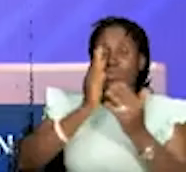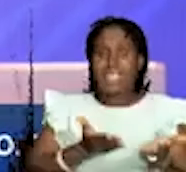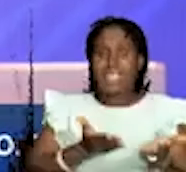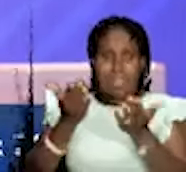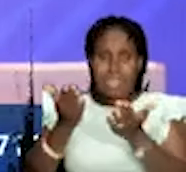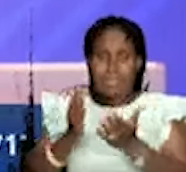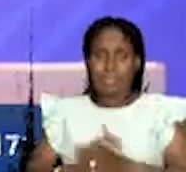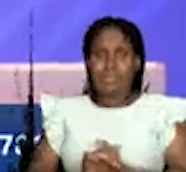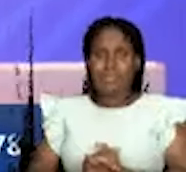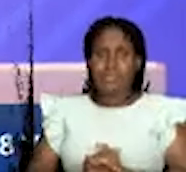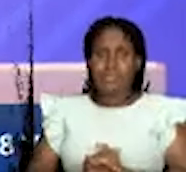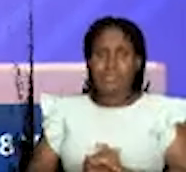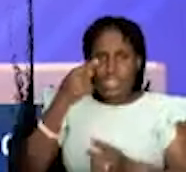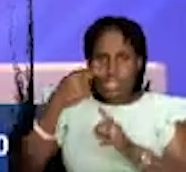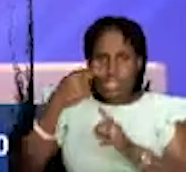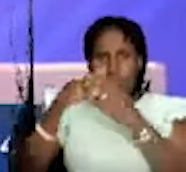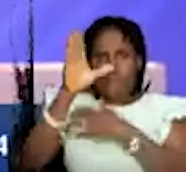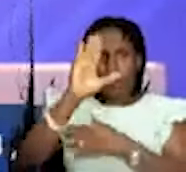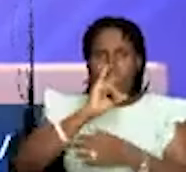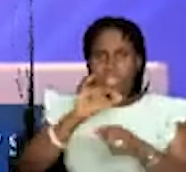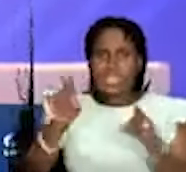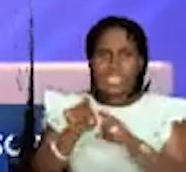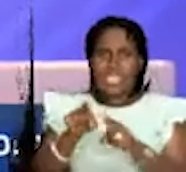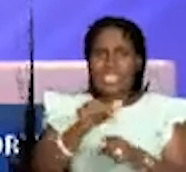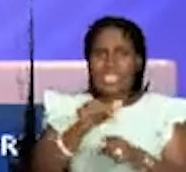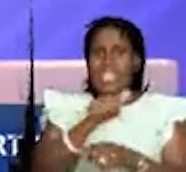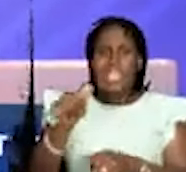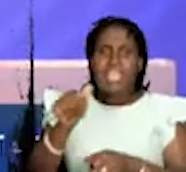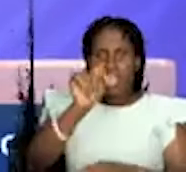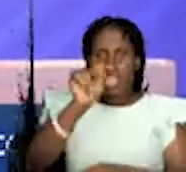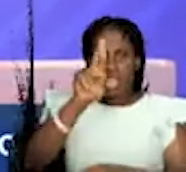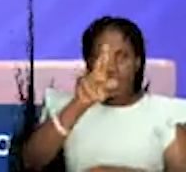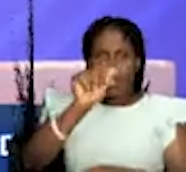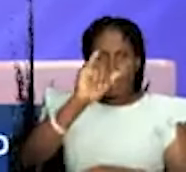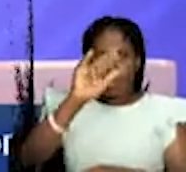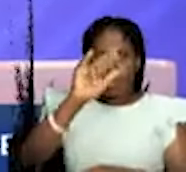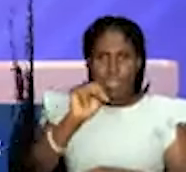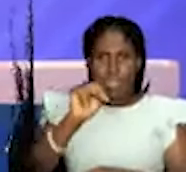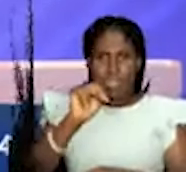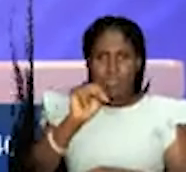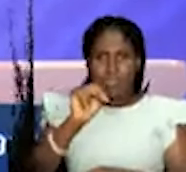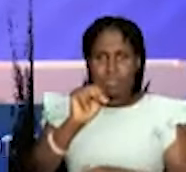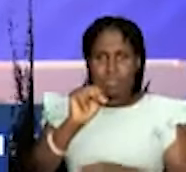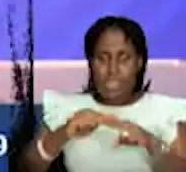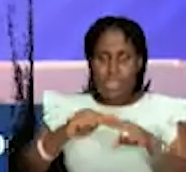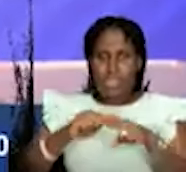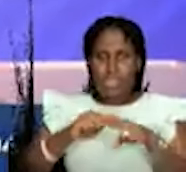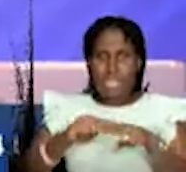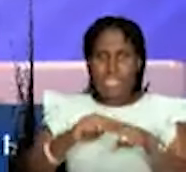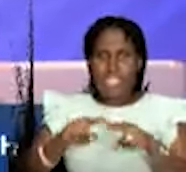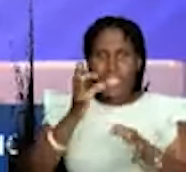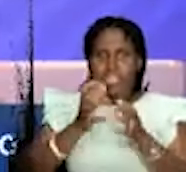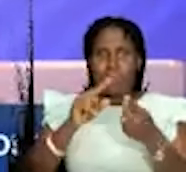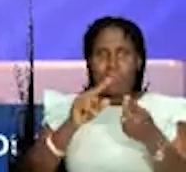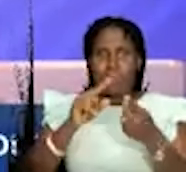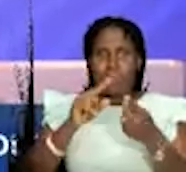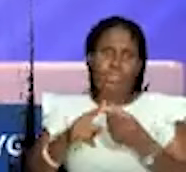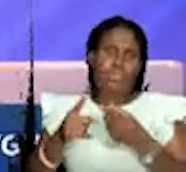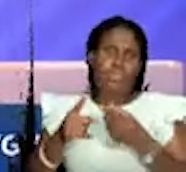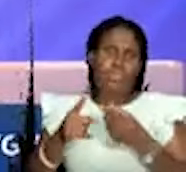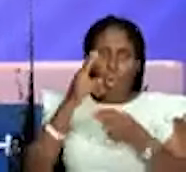The Word of God is like a tray. If you want to serve a visitor that you honor so much, you would put the variety